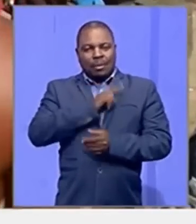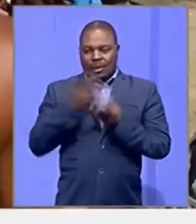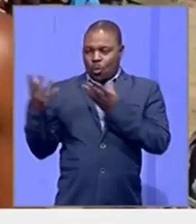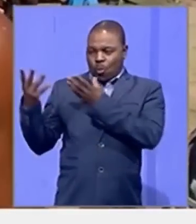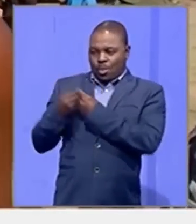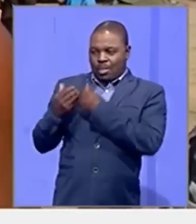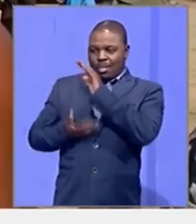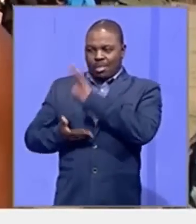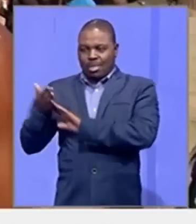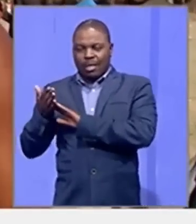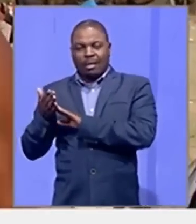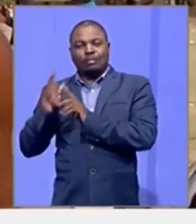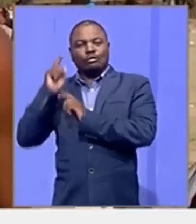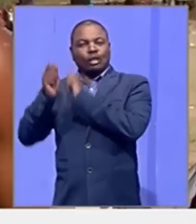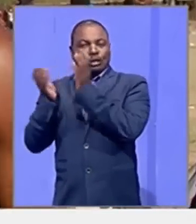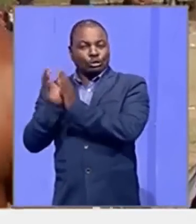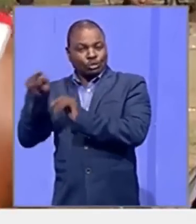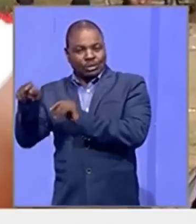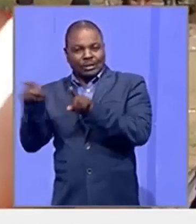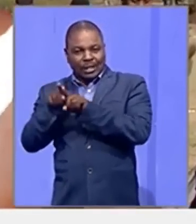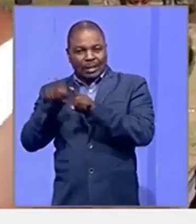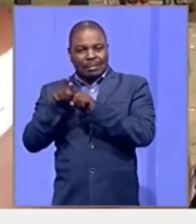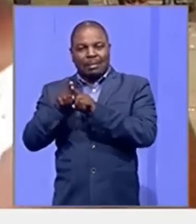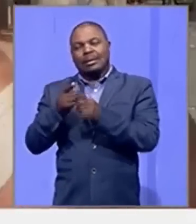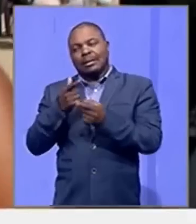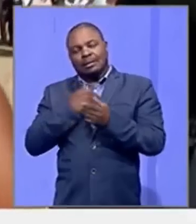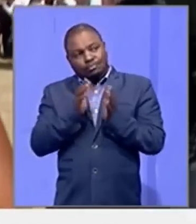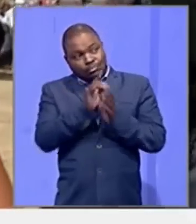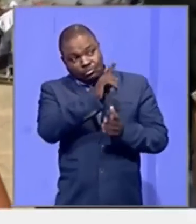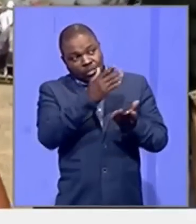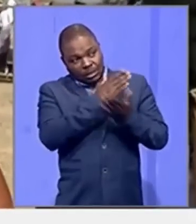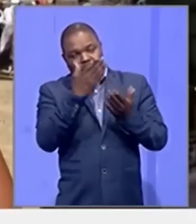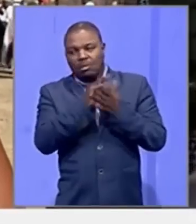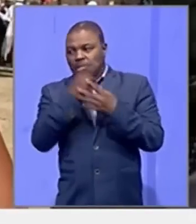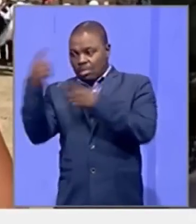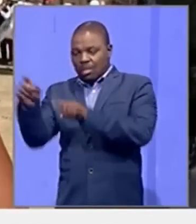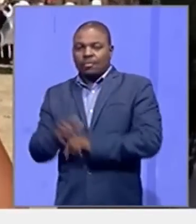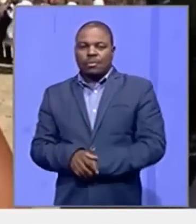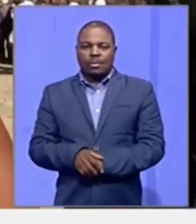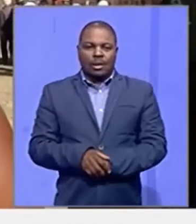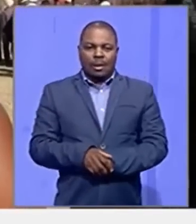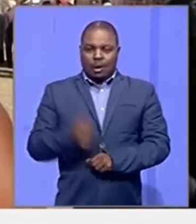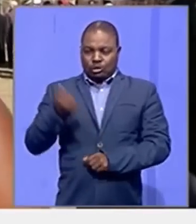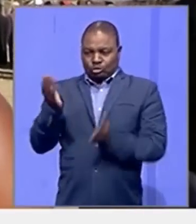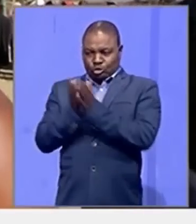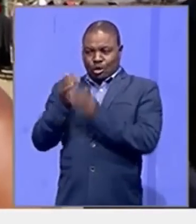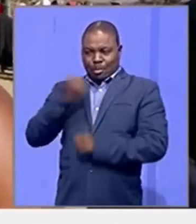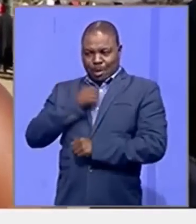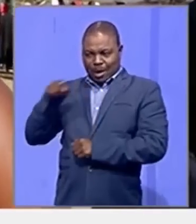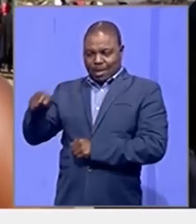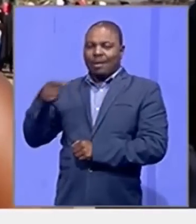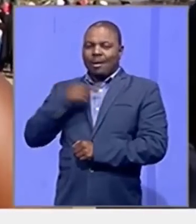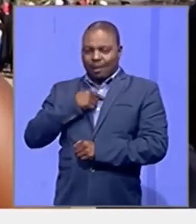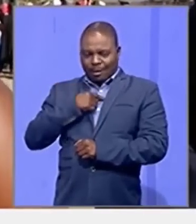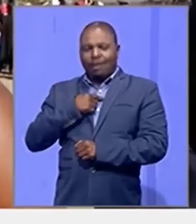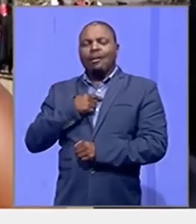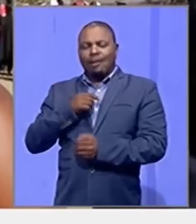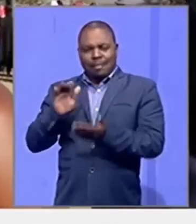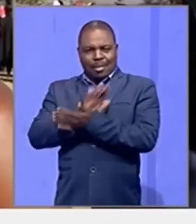bona re feditse le ba bang ba nestie le bona bae. I'm so happy with my initial school. I went